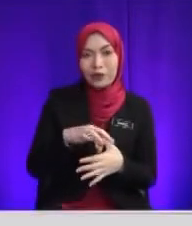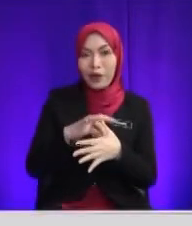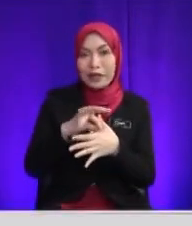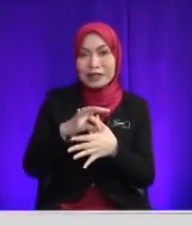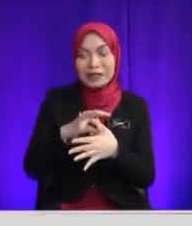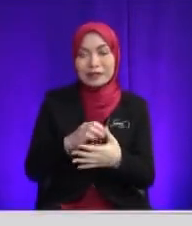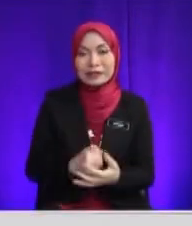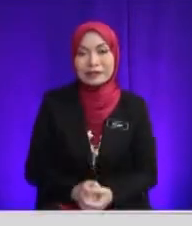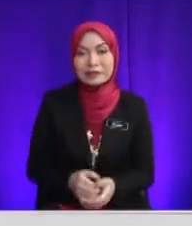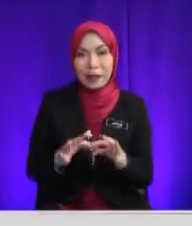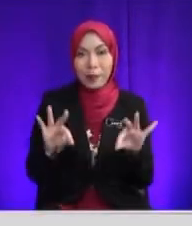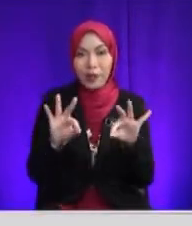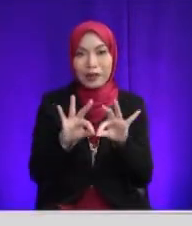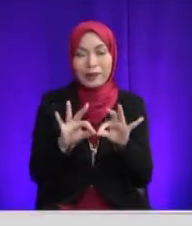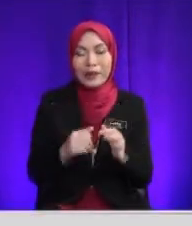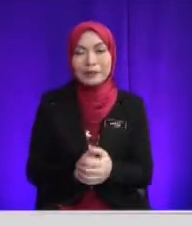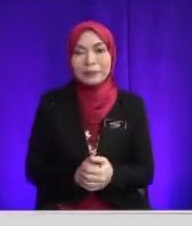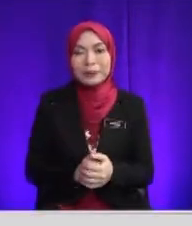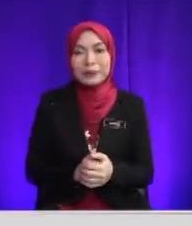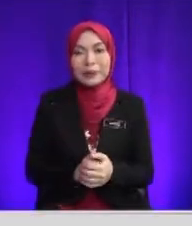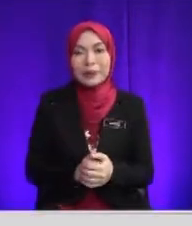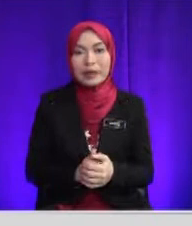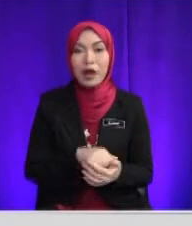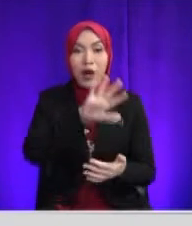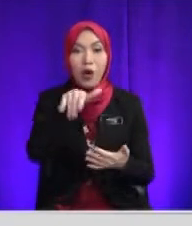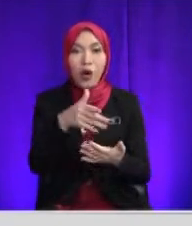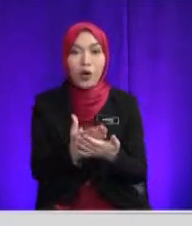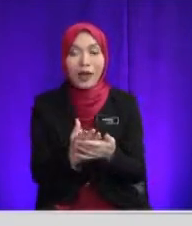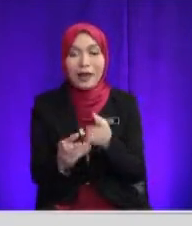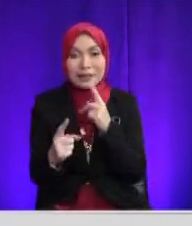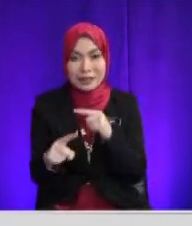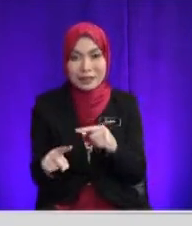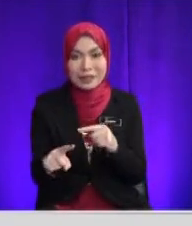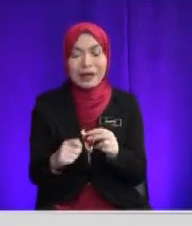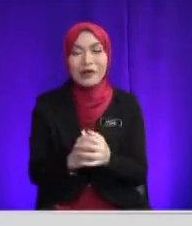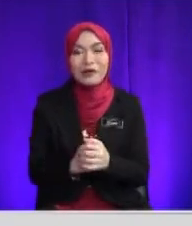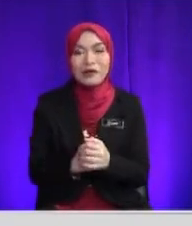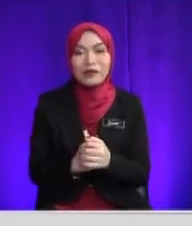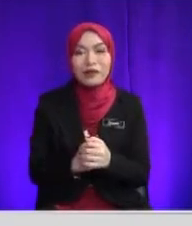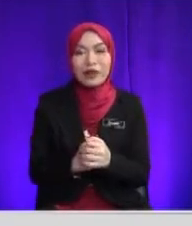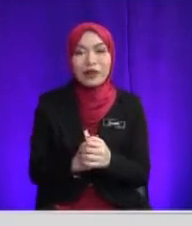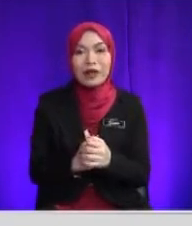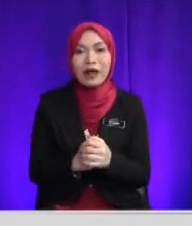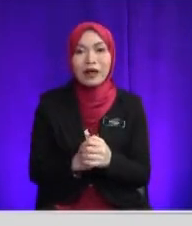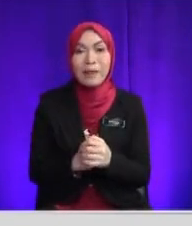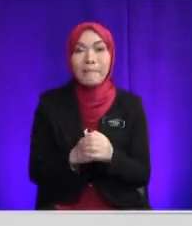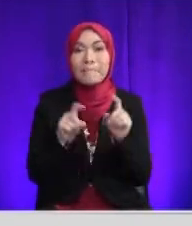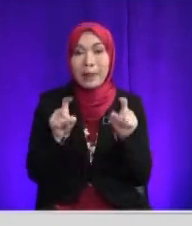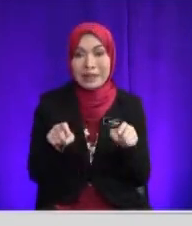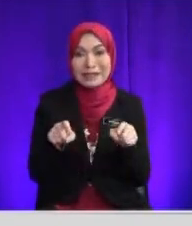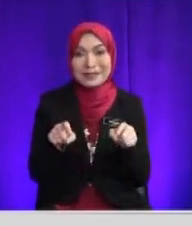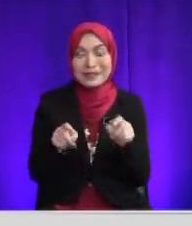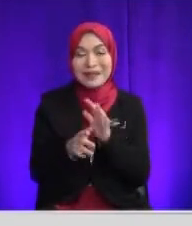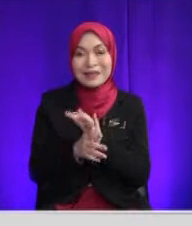their answers, they need to make sure all answer spaces are filled and they need to always double-check their answers. For example, the